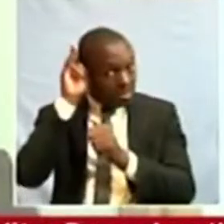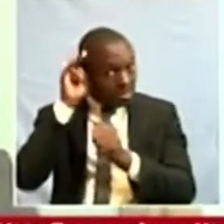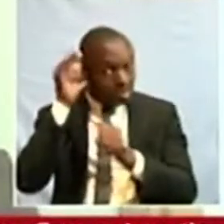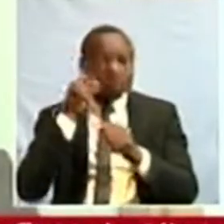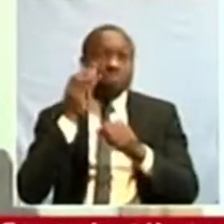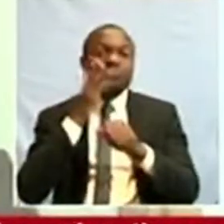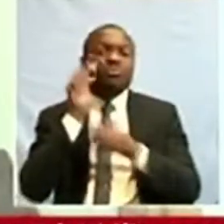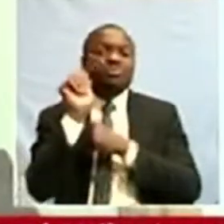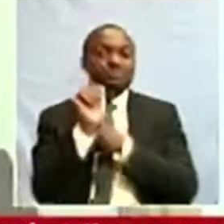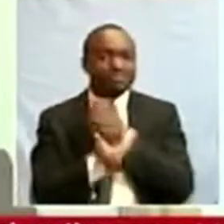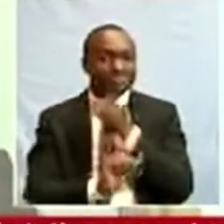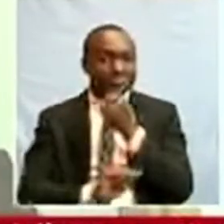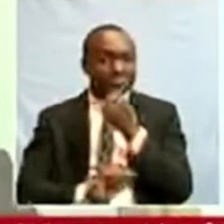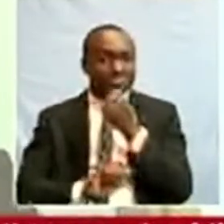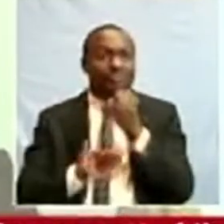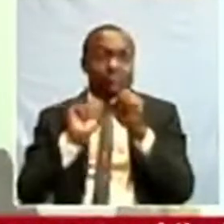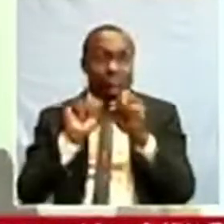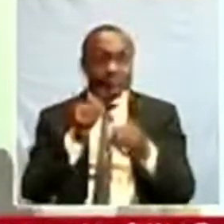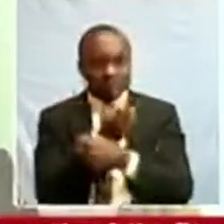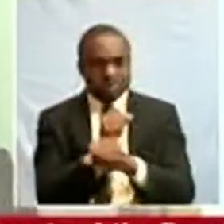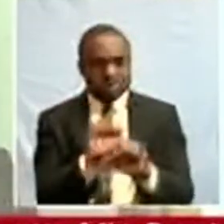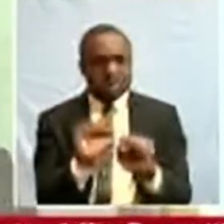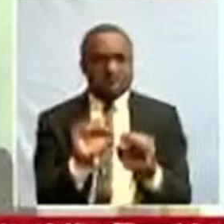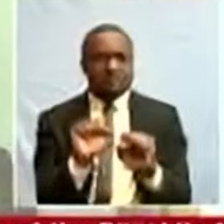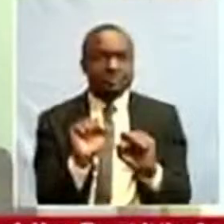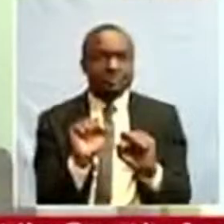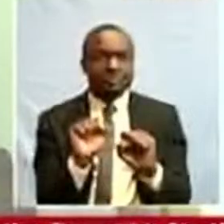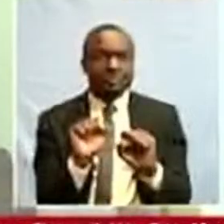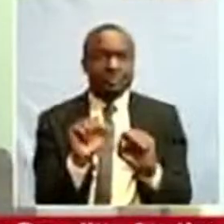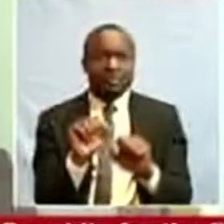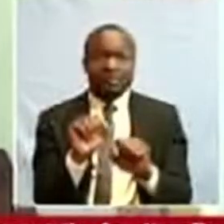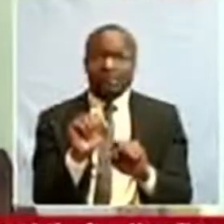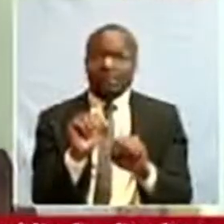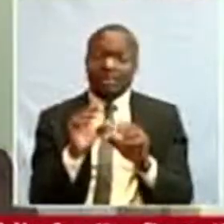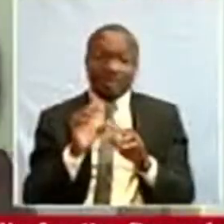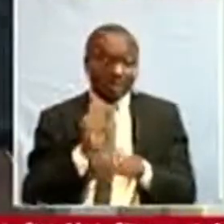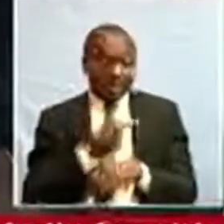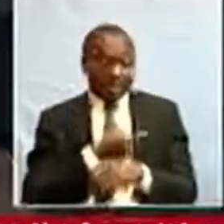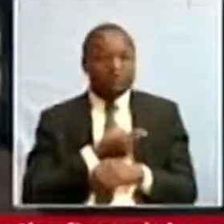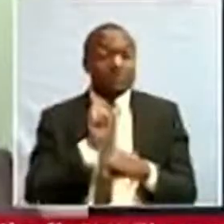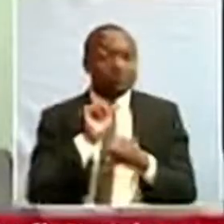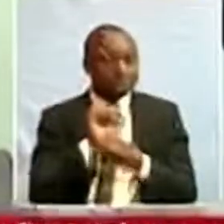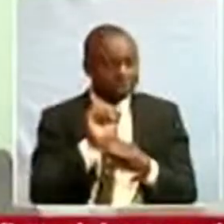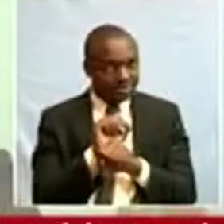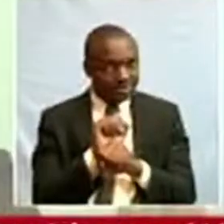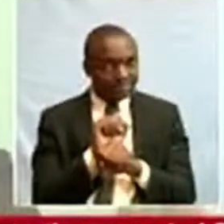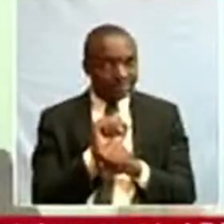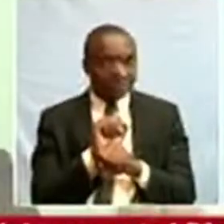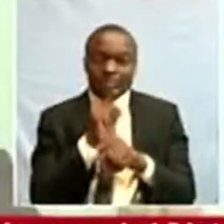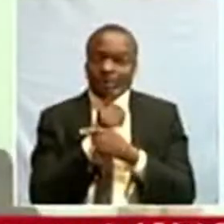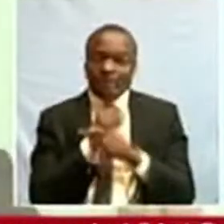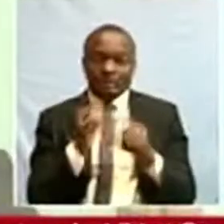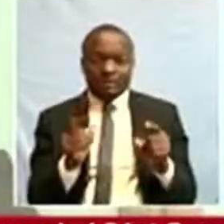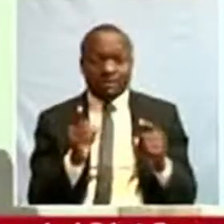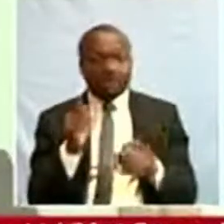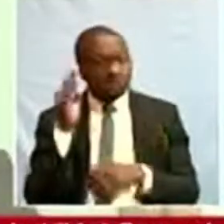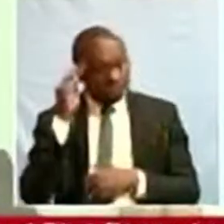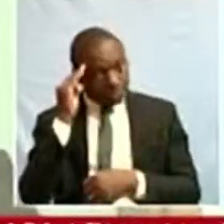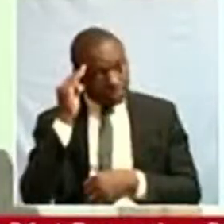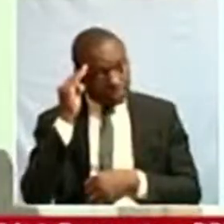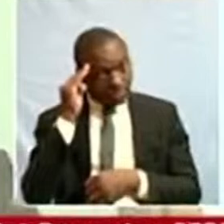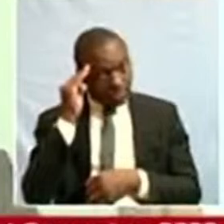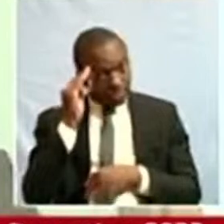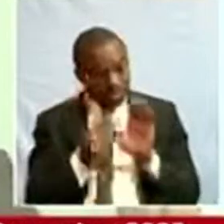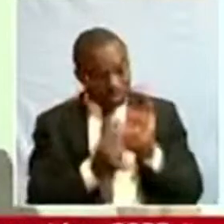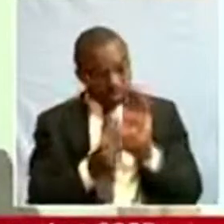Affairs to be able to resolve them. Otherwise, even our efforts, even where we digitalize, we'll just be able to detect. It